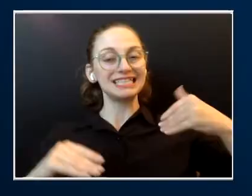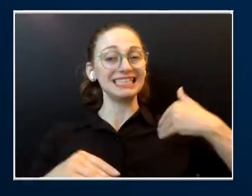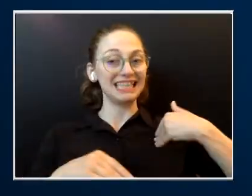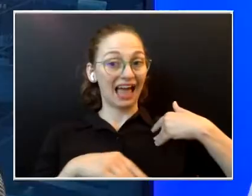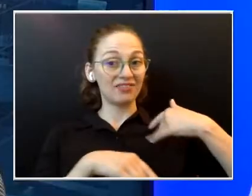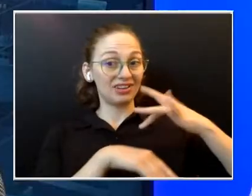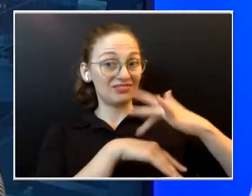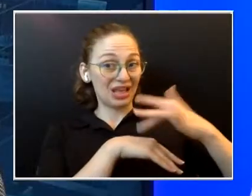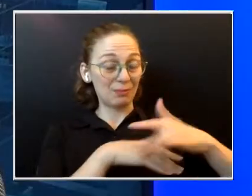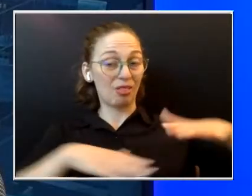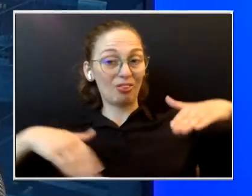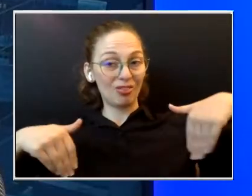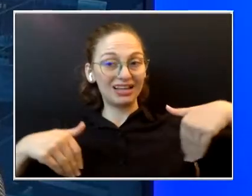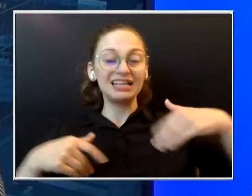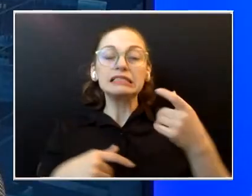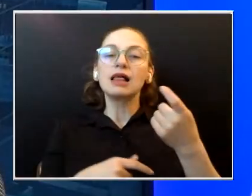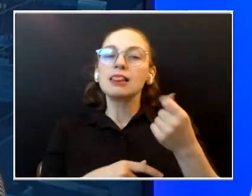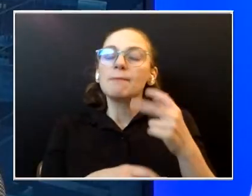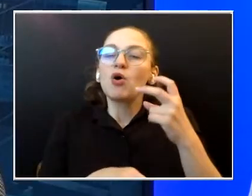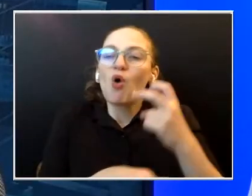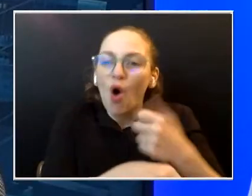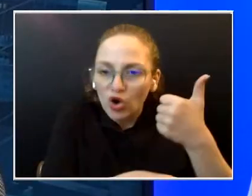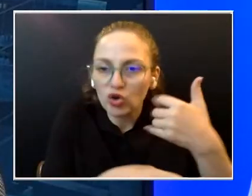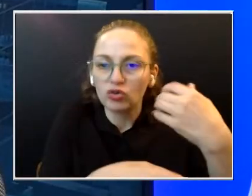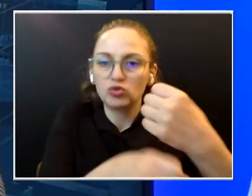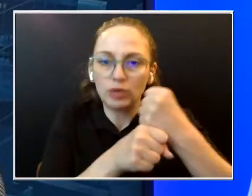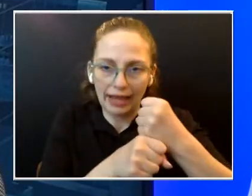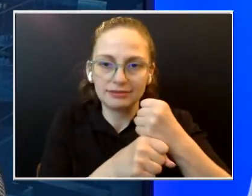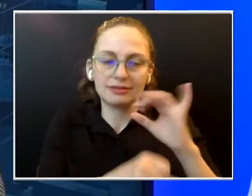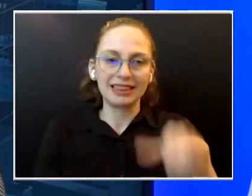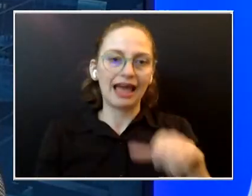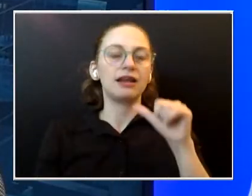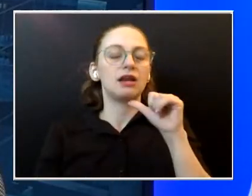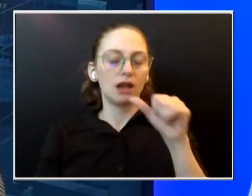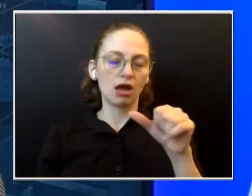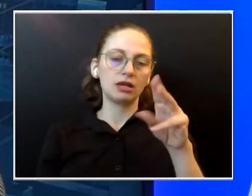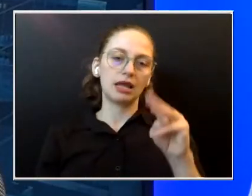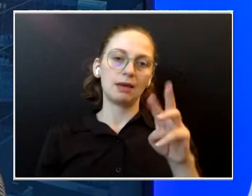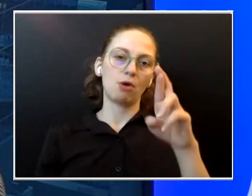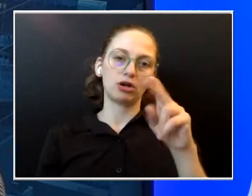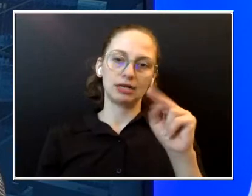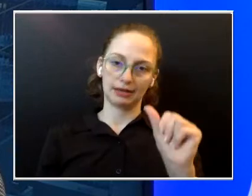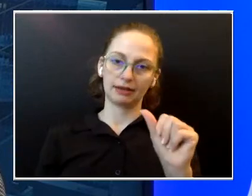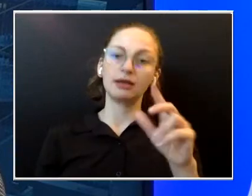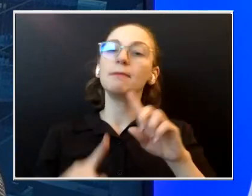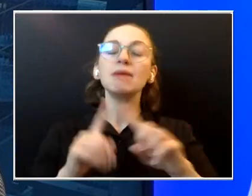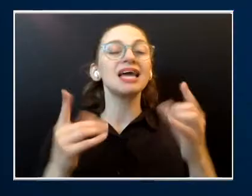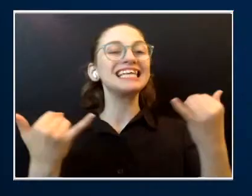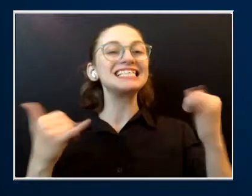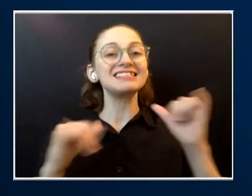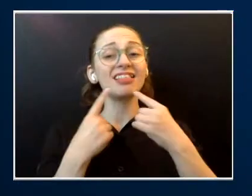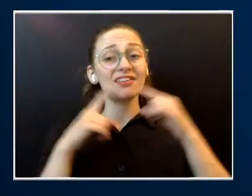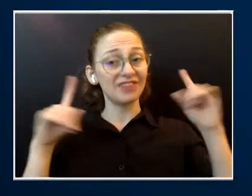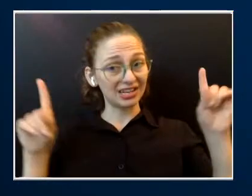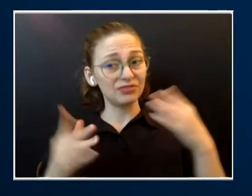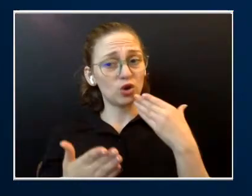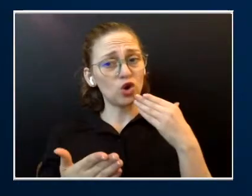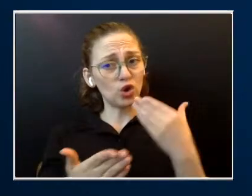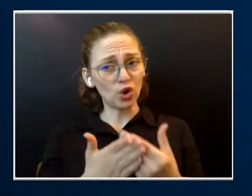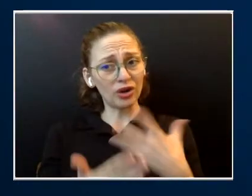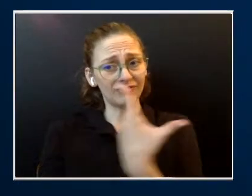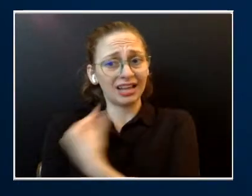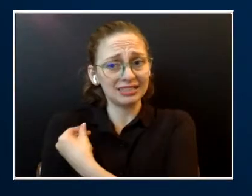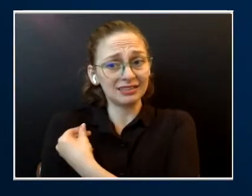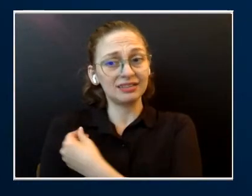get. But I think, as you say, I think it's very effective, and I think it's a good vaccination for those, especially you don't want the mRNA vaccine. It's harder